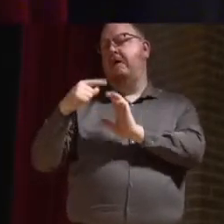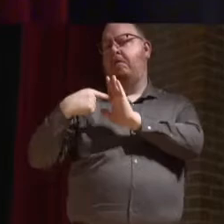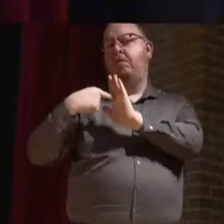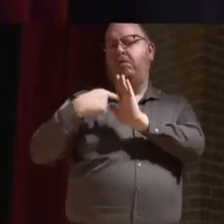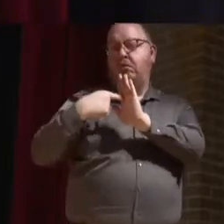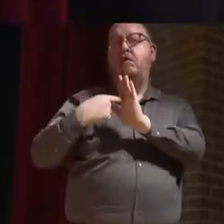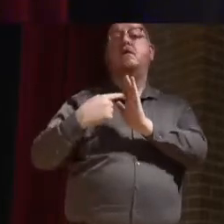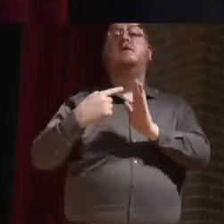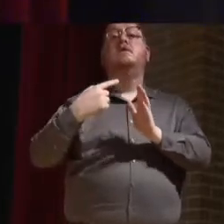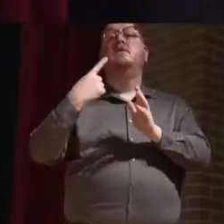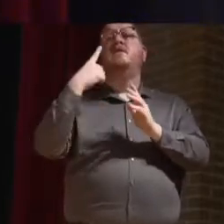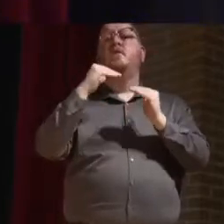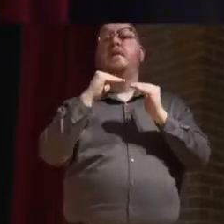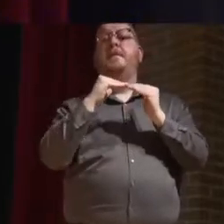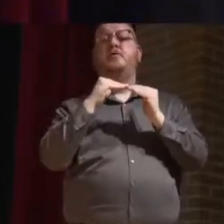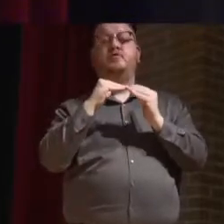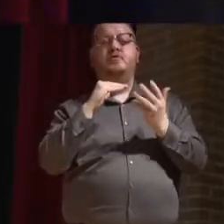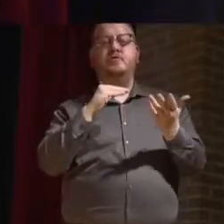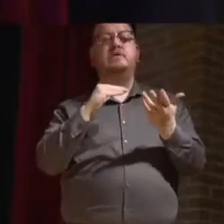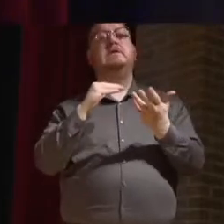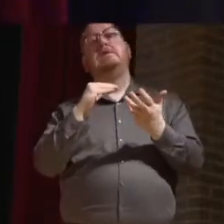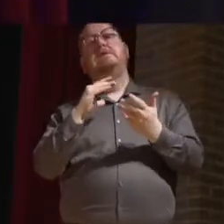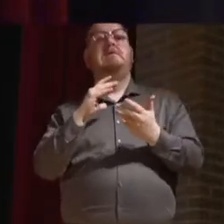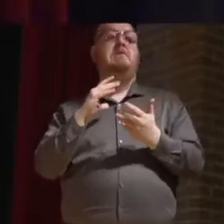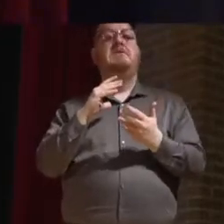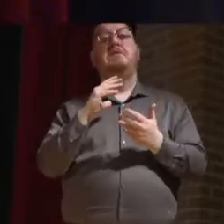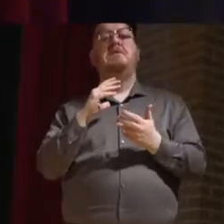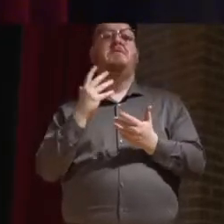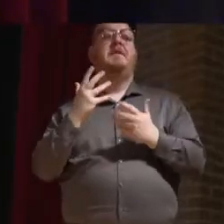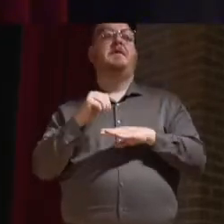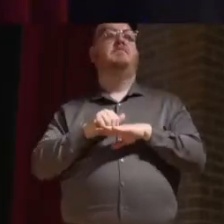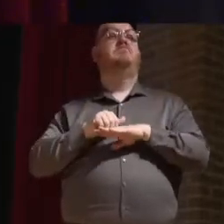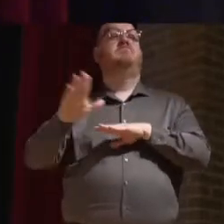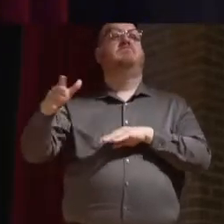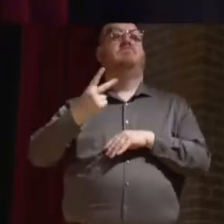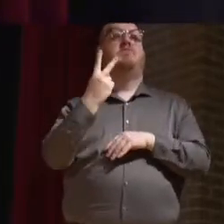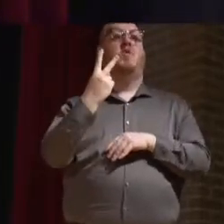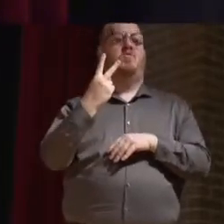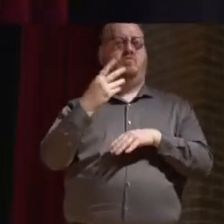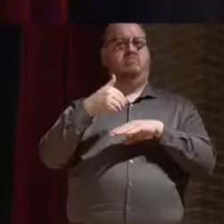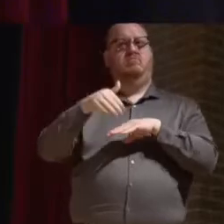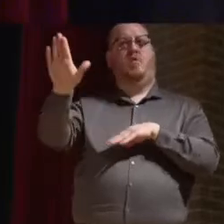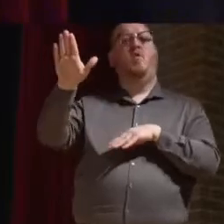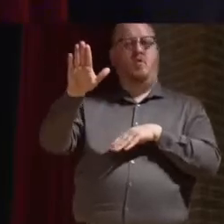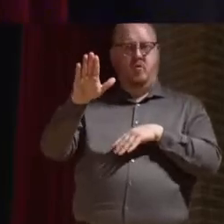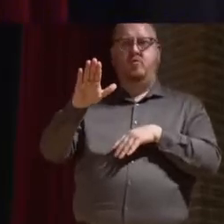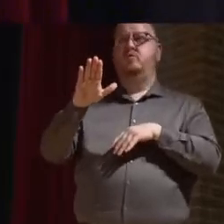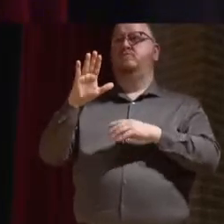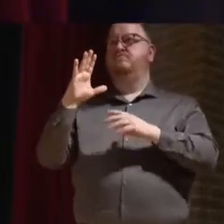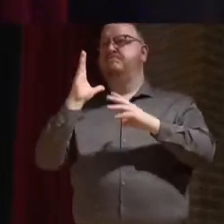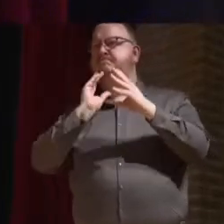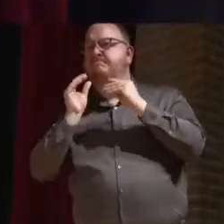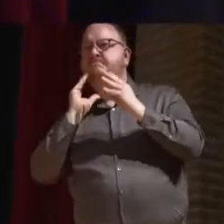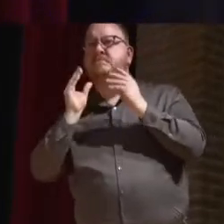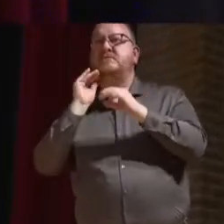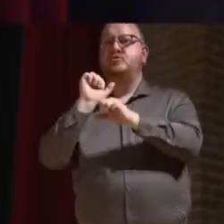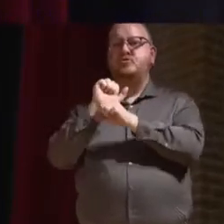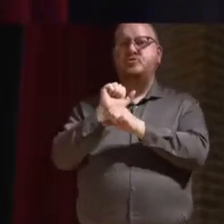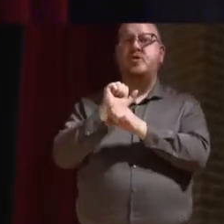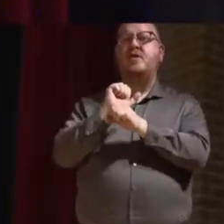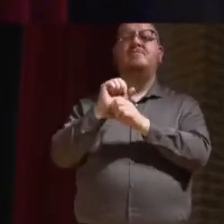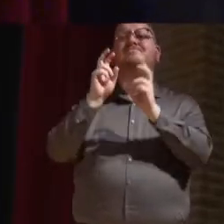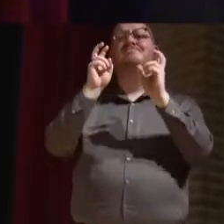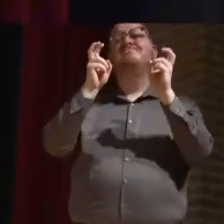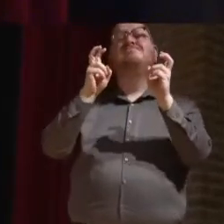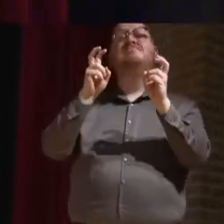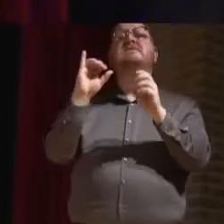for peers, and then maybe sending both people to some kind of a job exploration. So you've got a built-in job coach, so to speak.